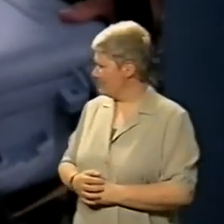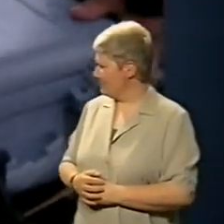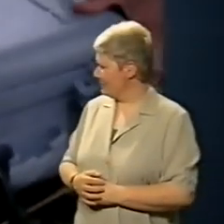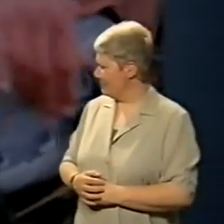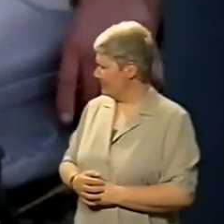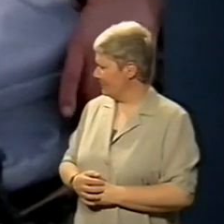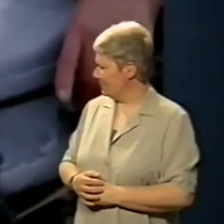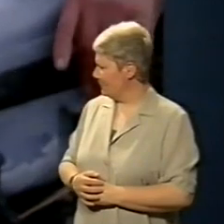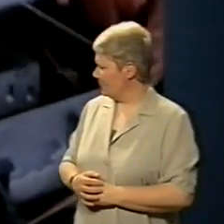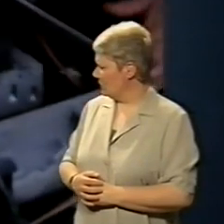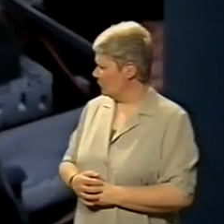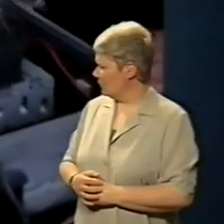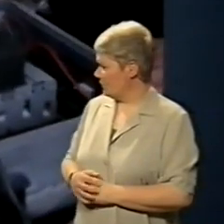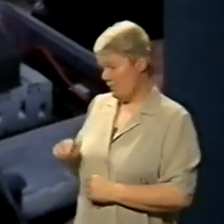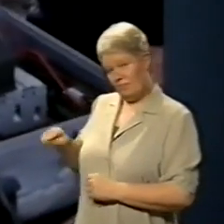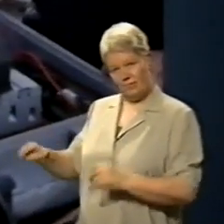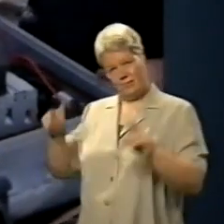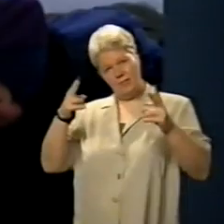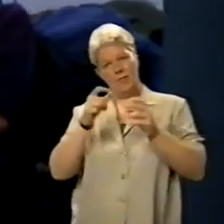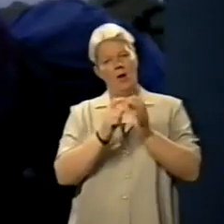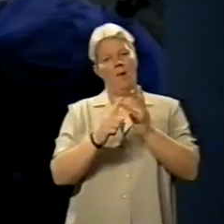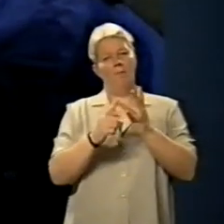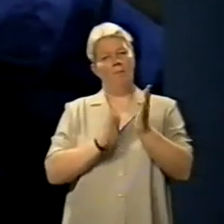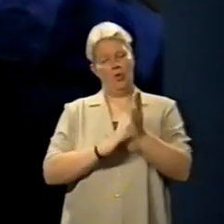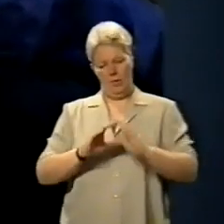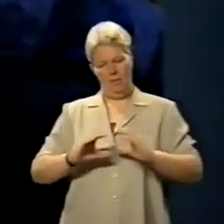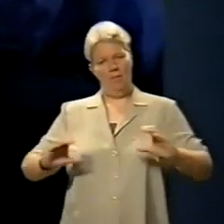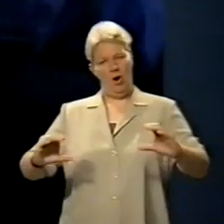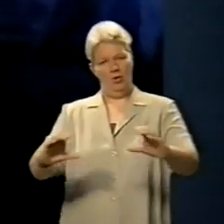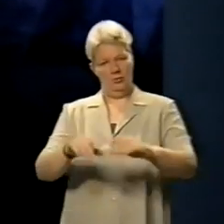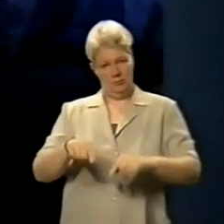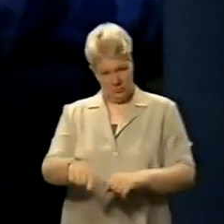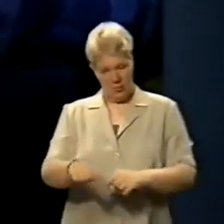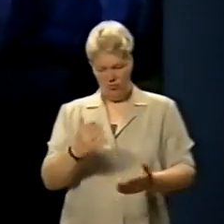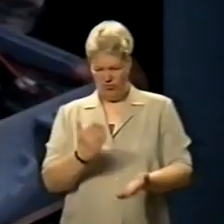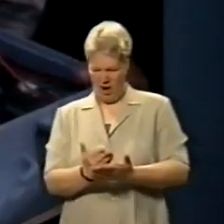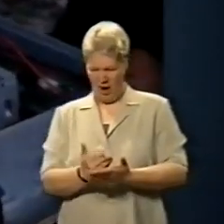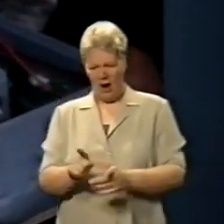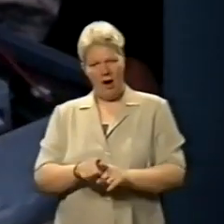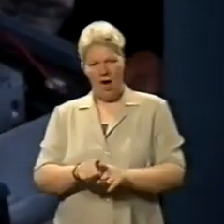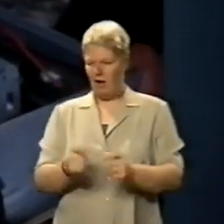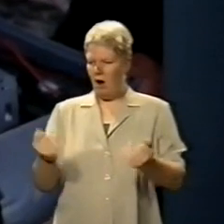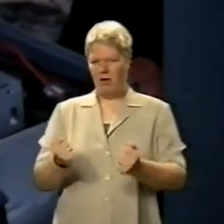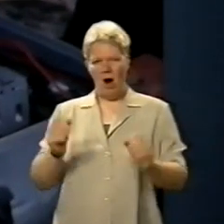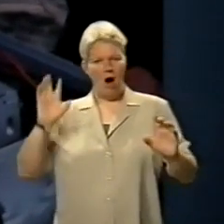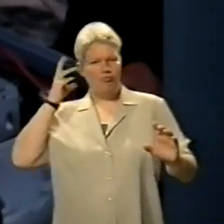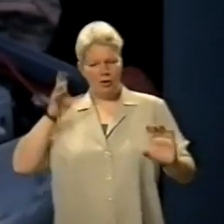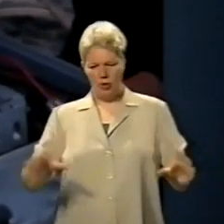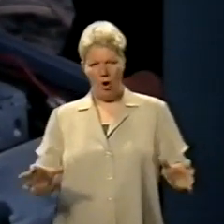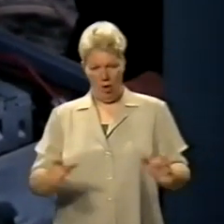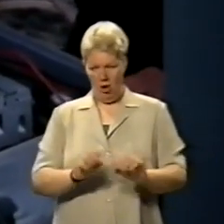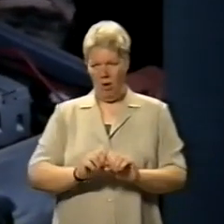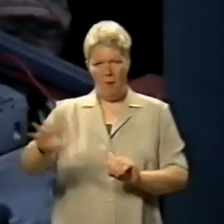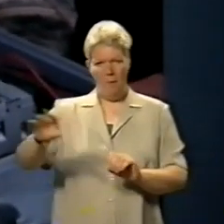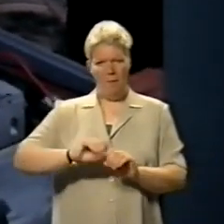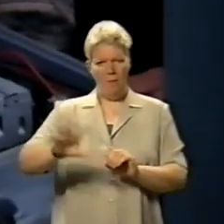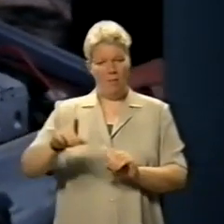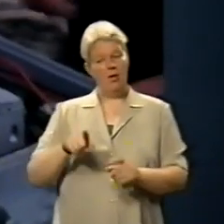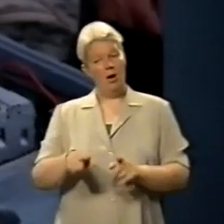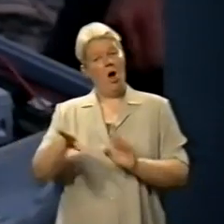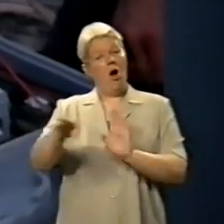The boombox is no more than a cast stereo, an amplifier and a timer. It switches on at night and plays booming, the